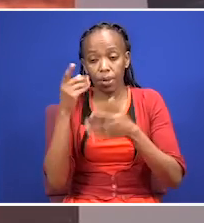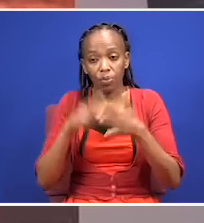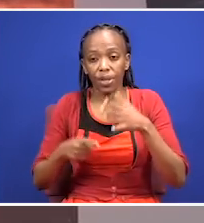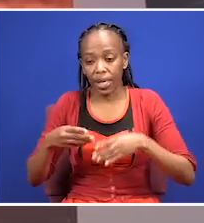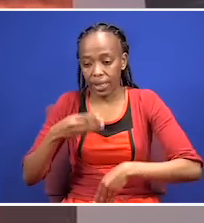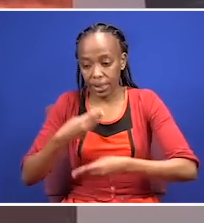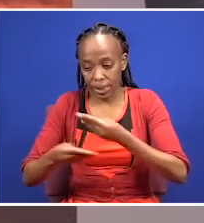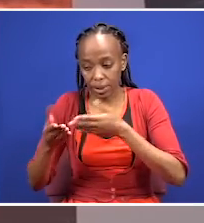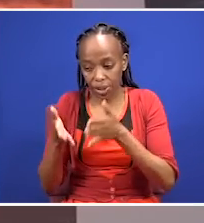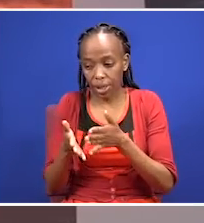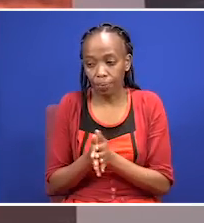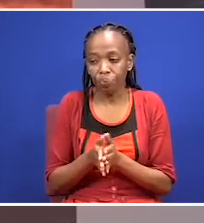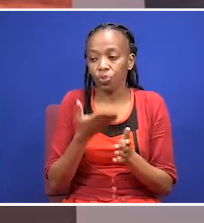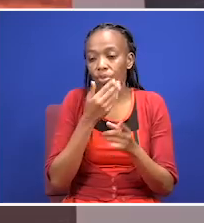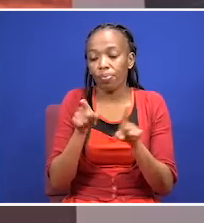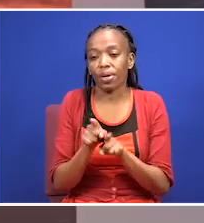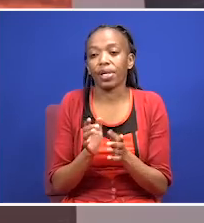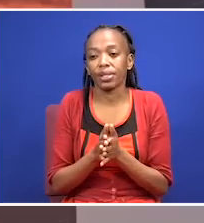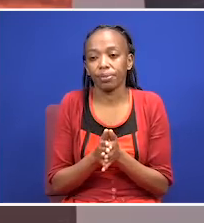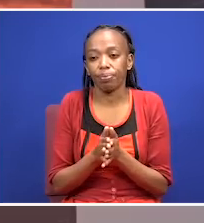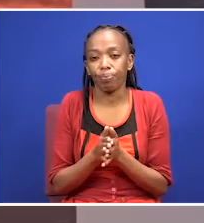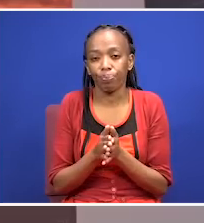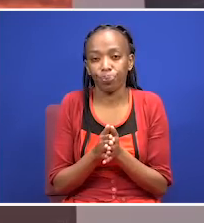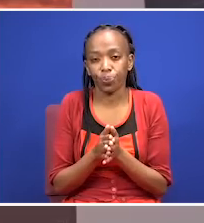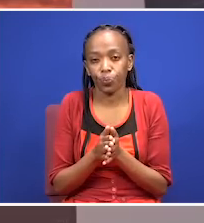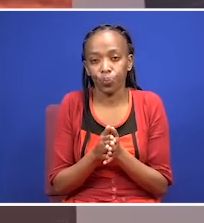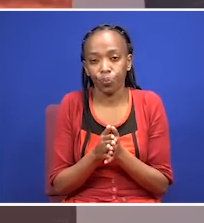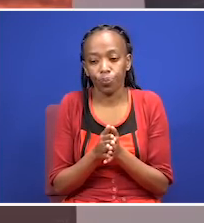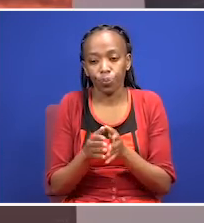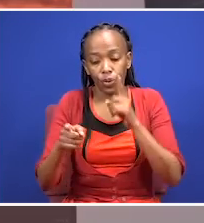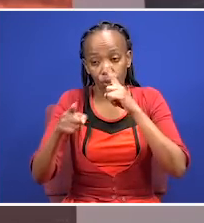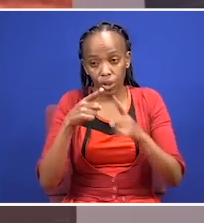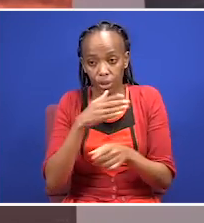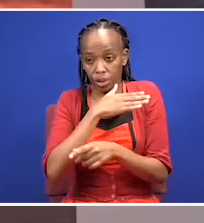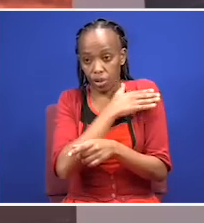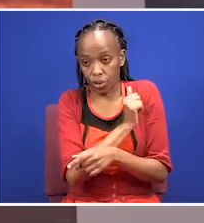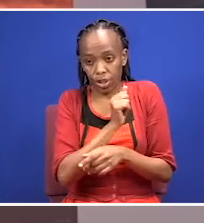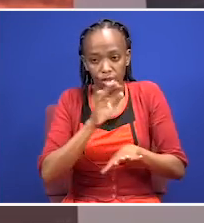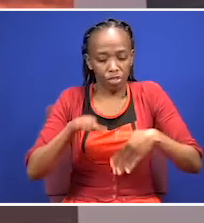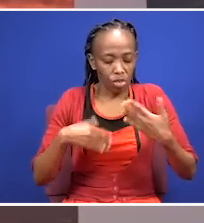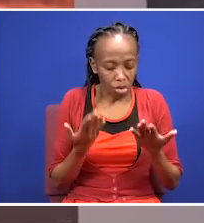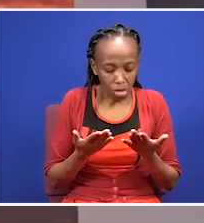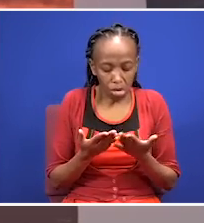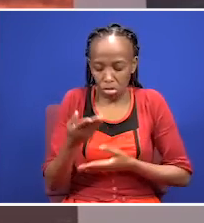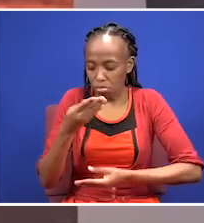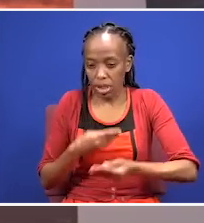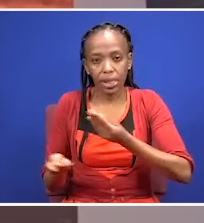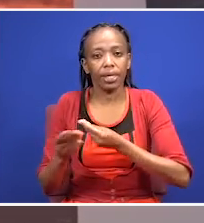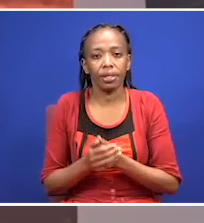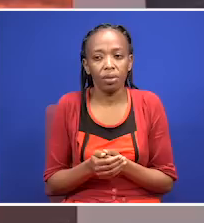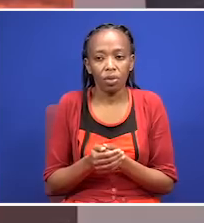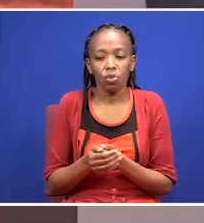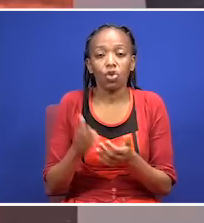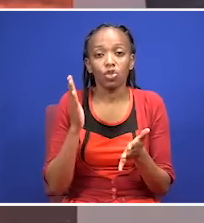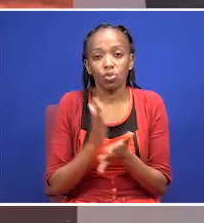selling him there to the brothers to kill joseph or to to sell him